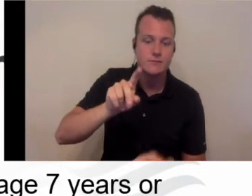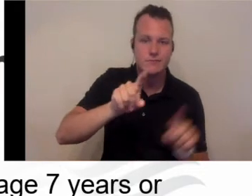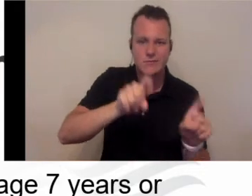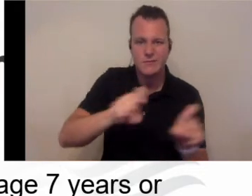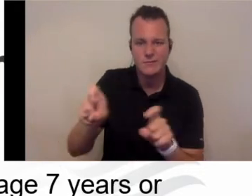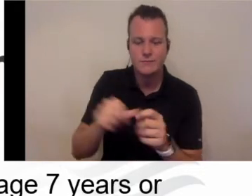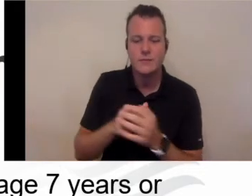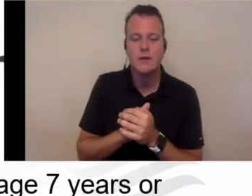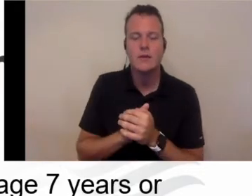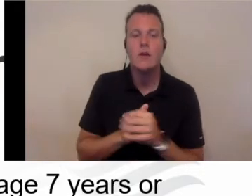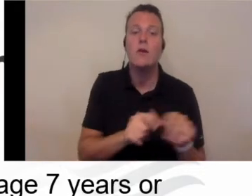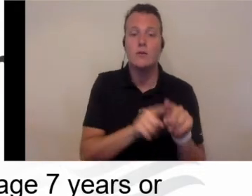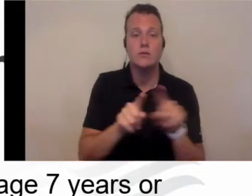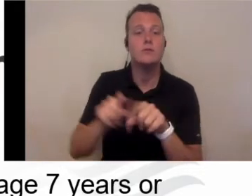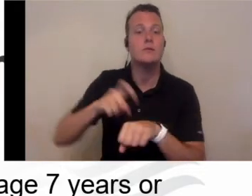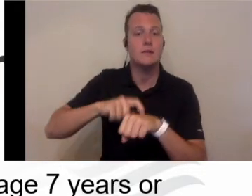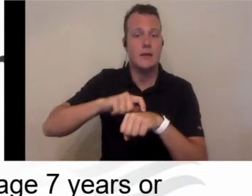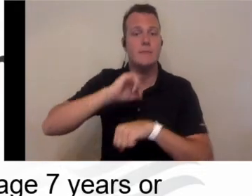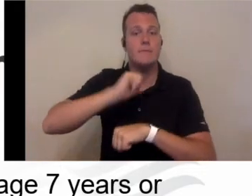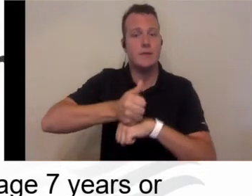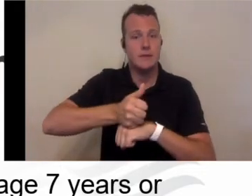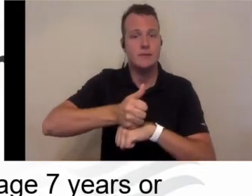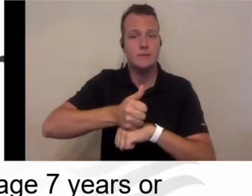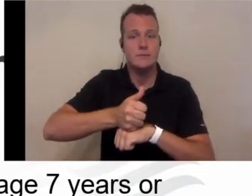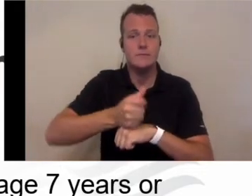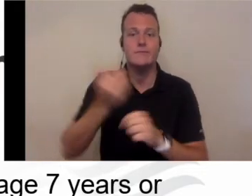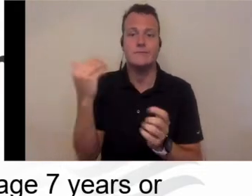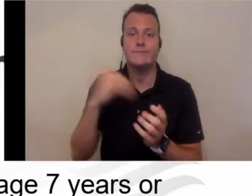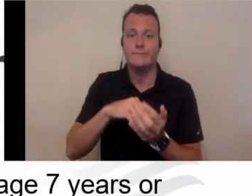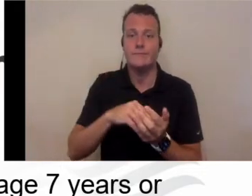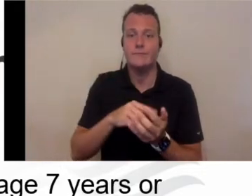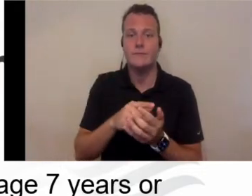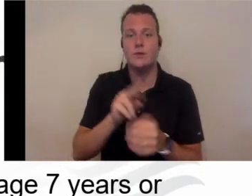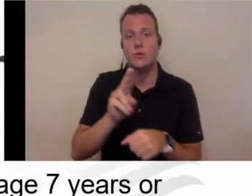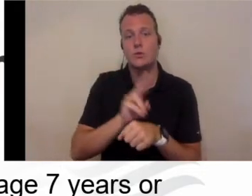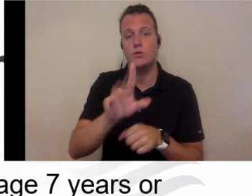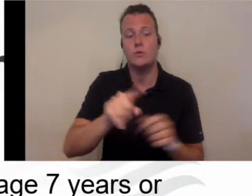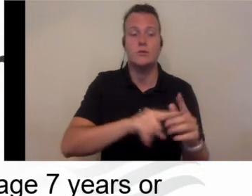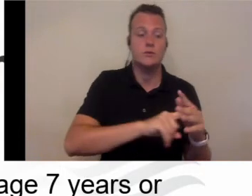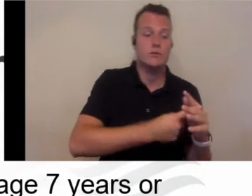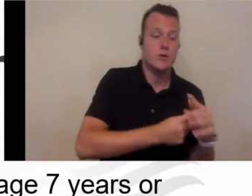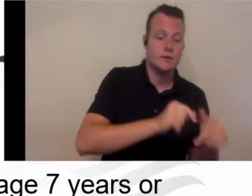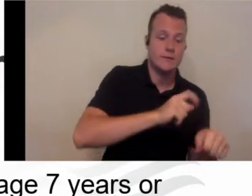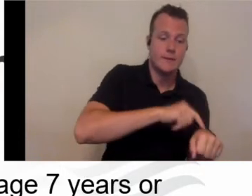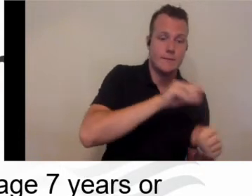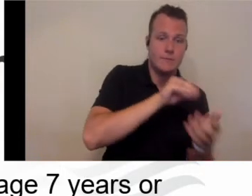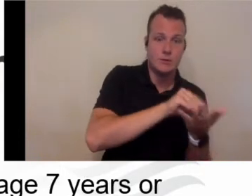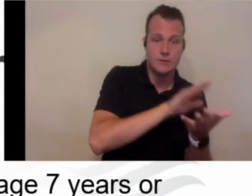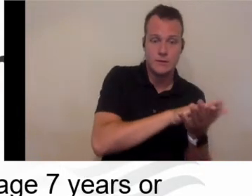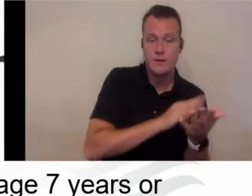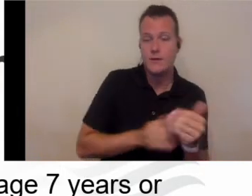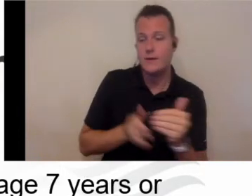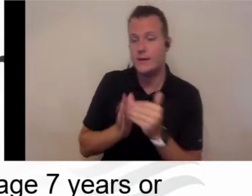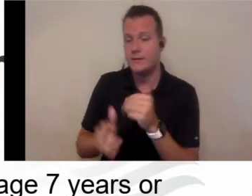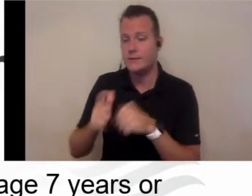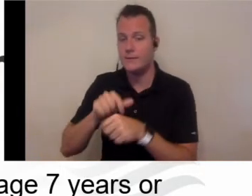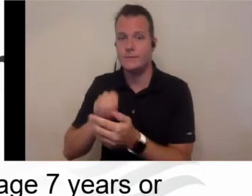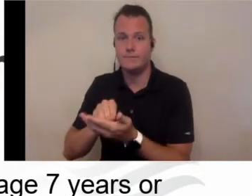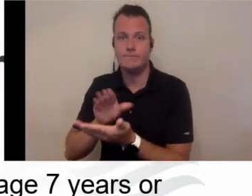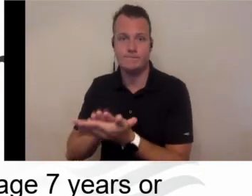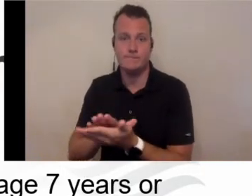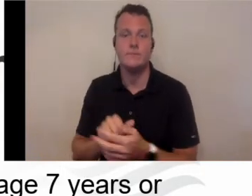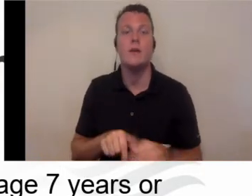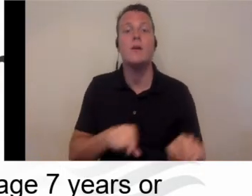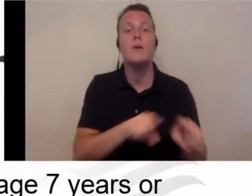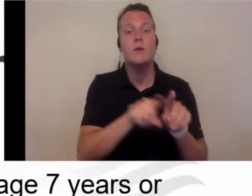time-based codes. And again, you'd want to use your start and end times in your documentation. And you'd want to add